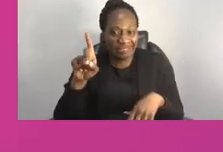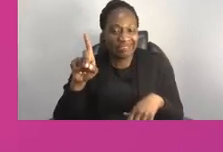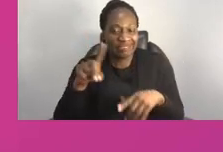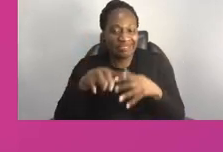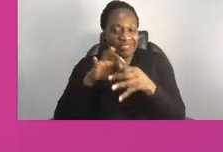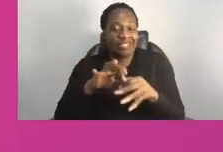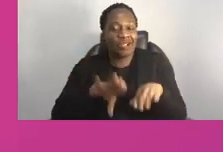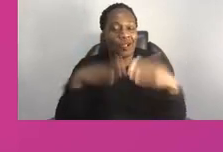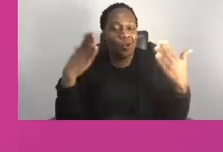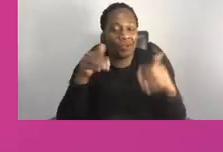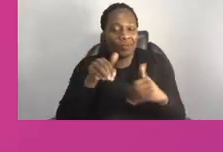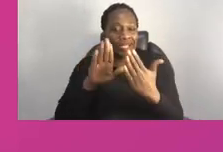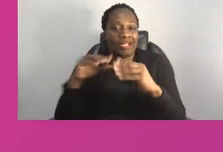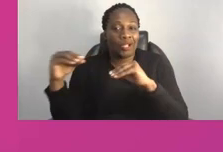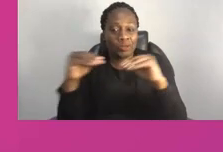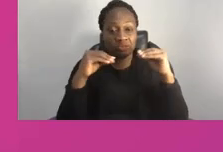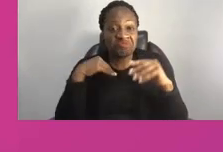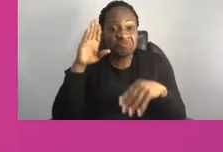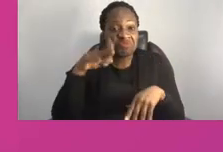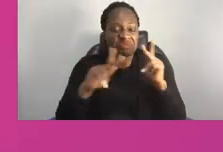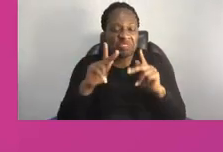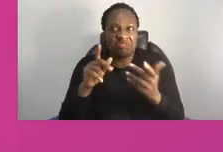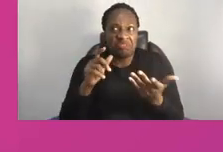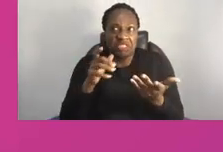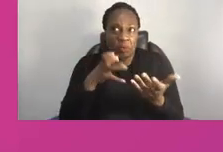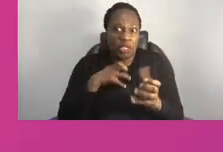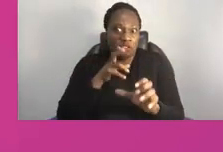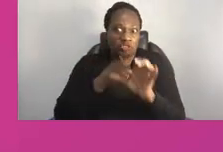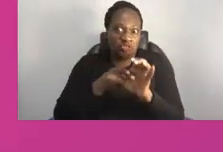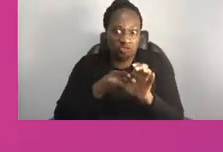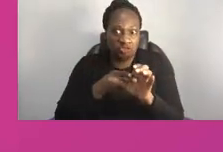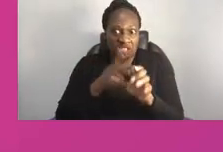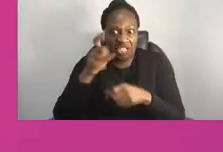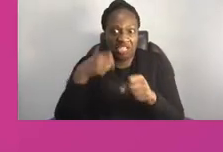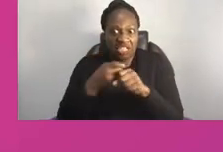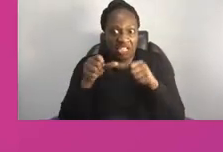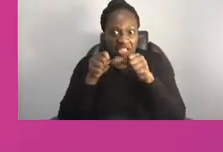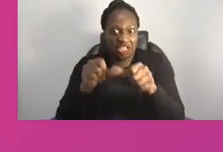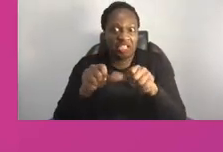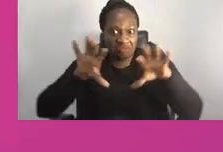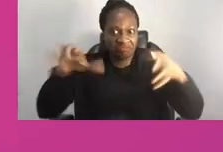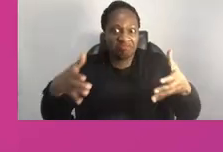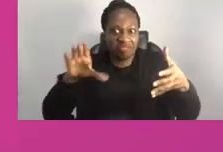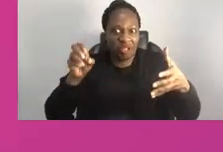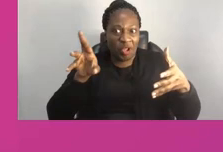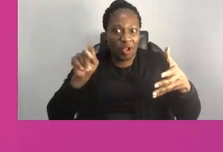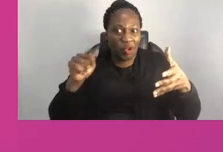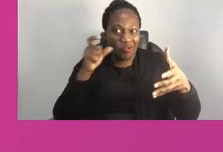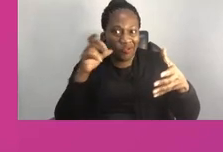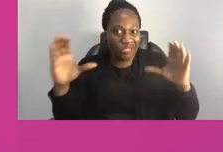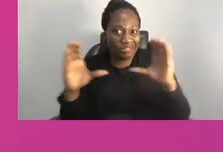open pedagogy. We knew that people wouldn't necessarily want to join a year-long cohort for a